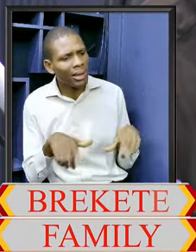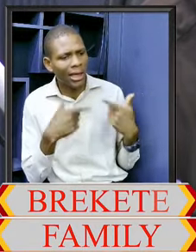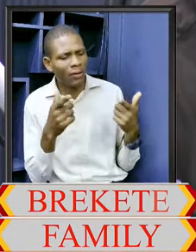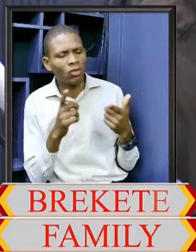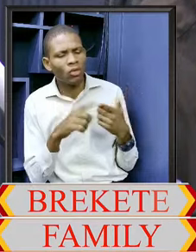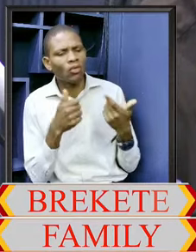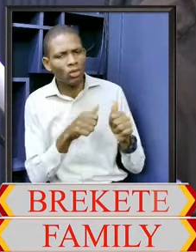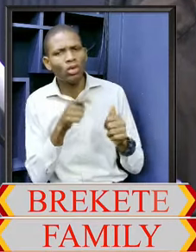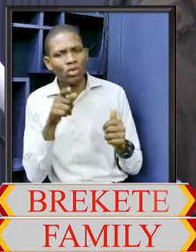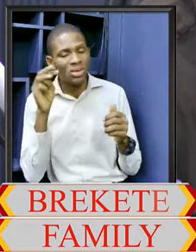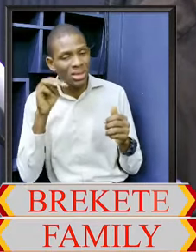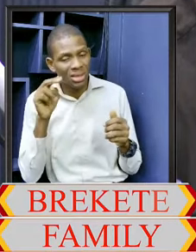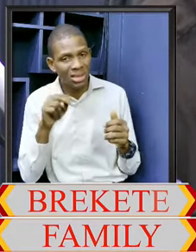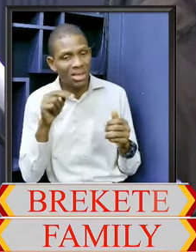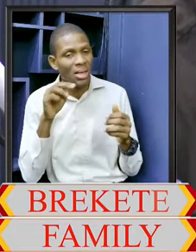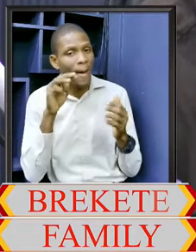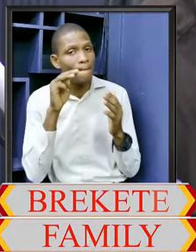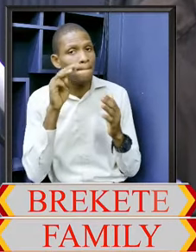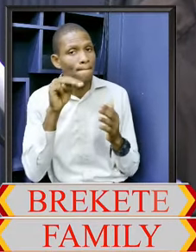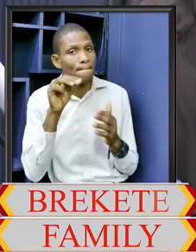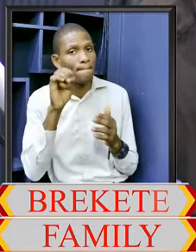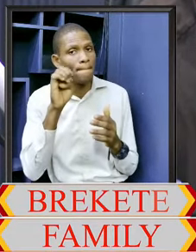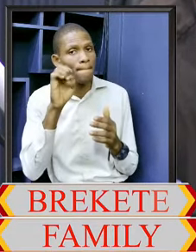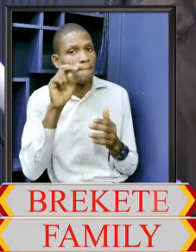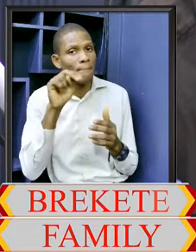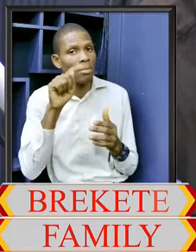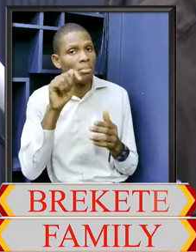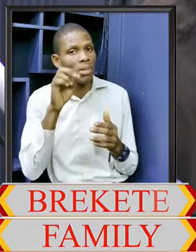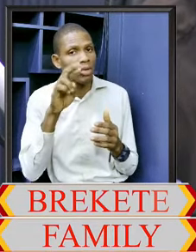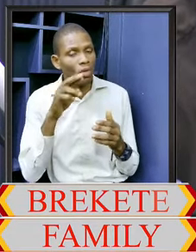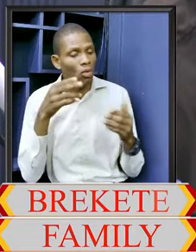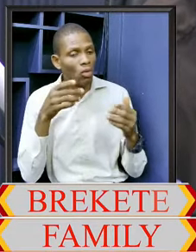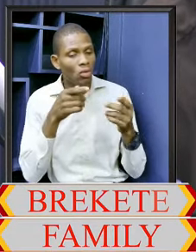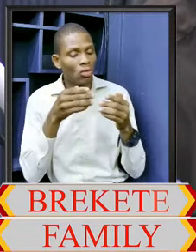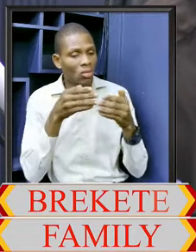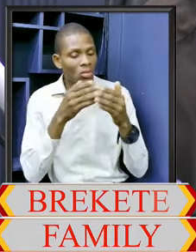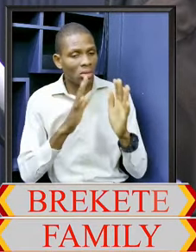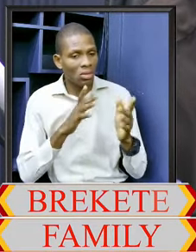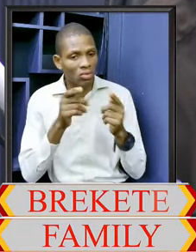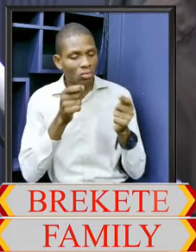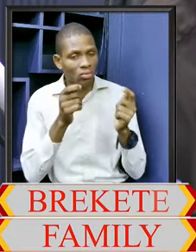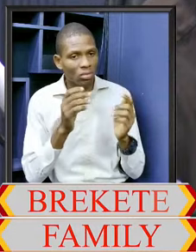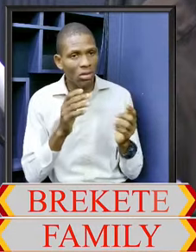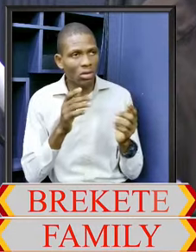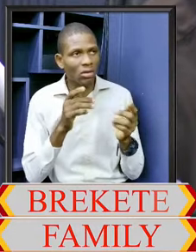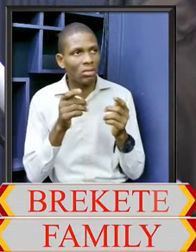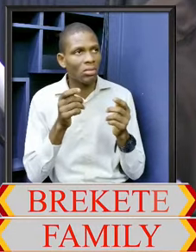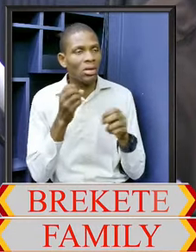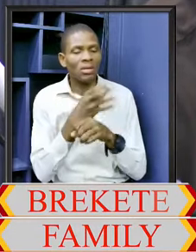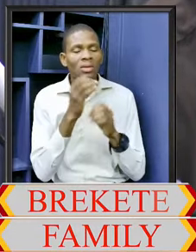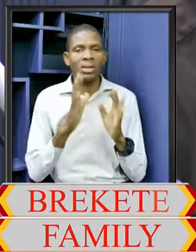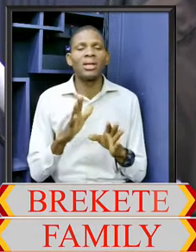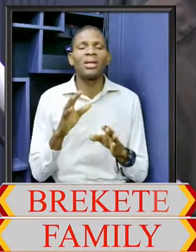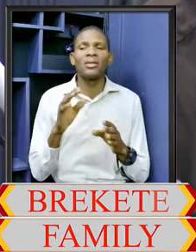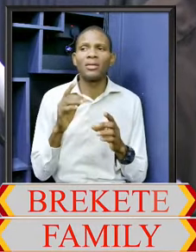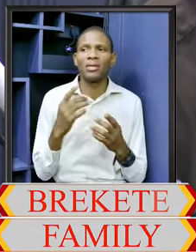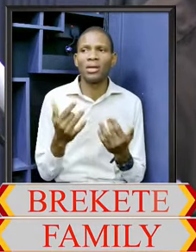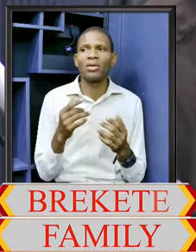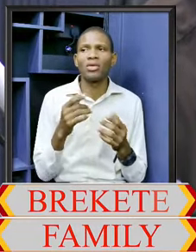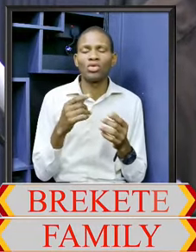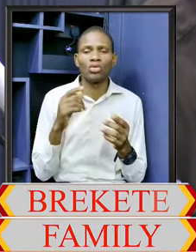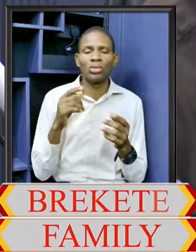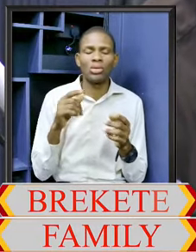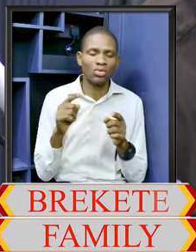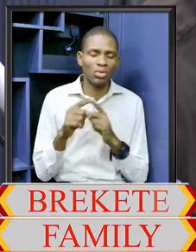mentors for life. In this life, nobody get know everything finish. Like our ordinary president, they talk. Today, me and a friend,